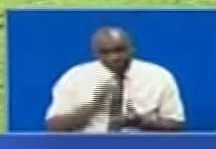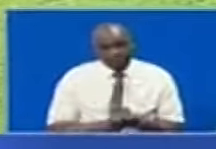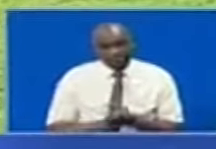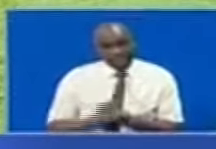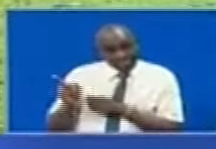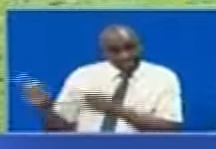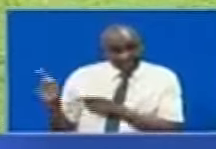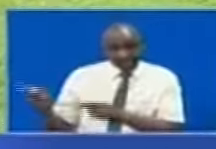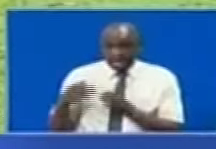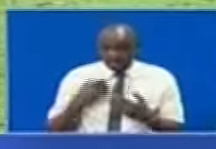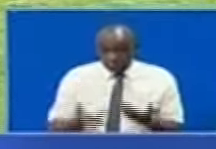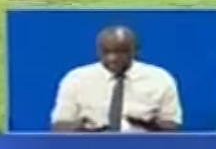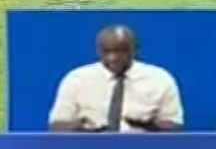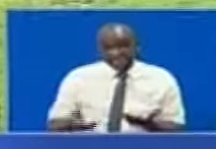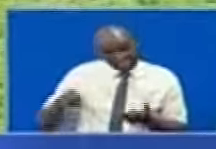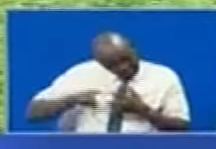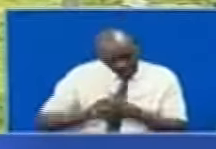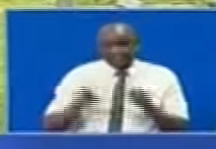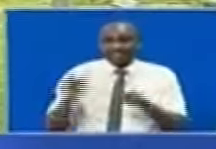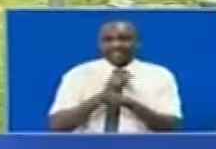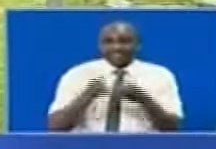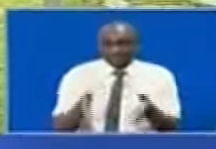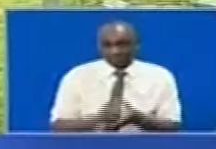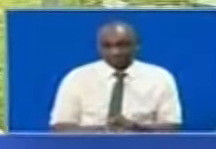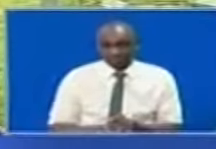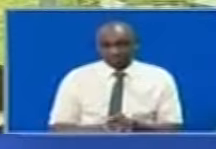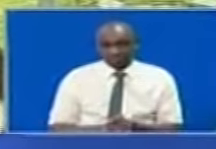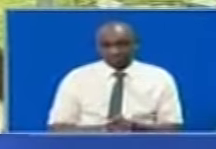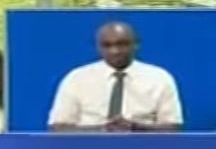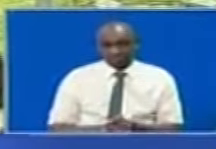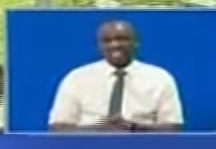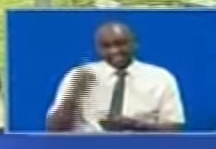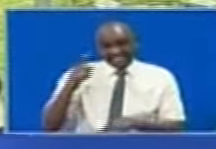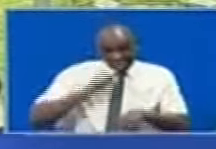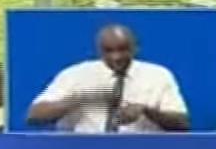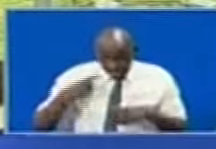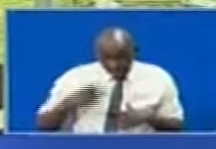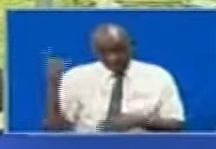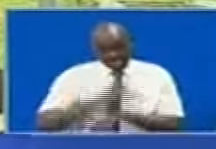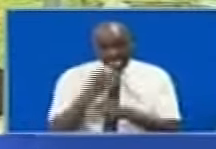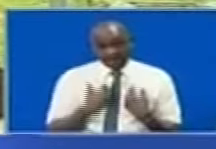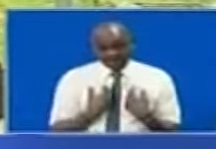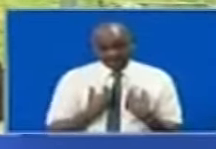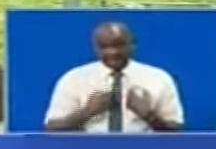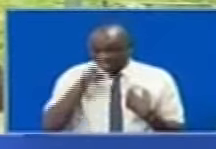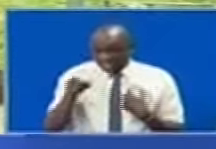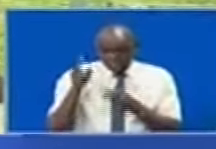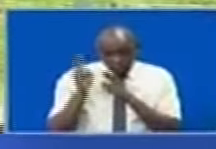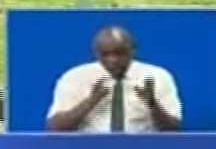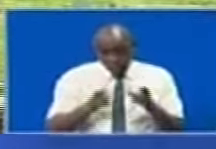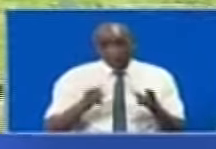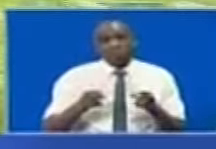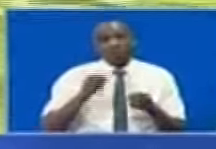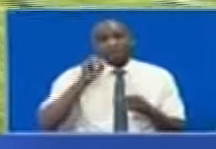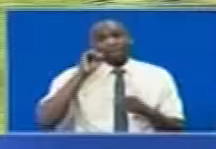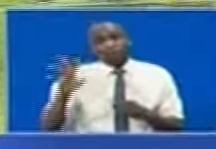Spaniels Fiona and Mumbi have begun their training. Mumbi, sit. It starts with a game, but this is not your ordinary game of